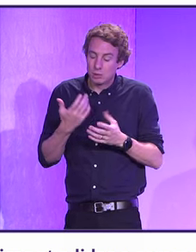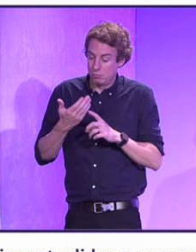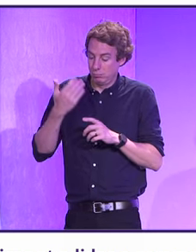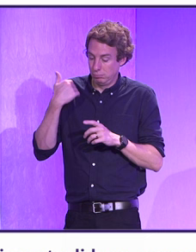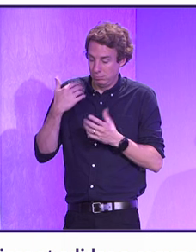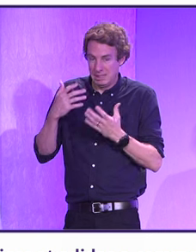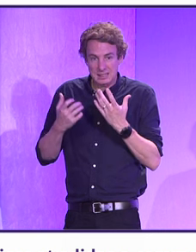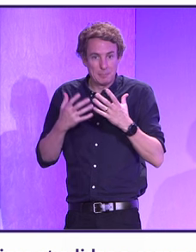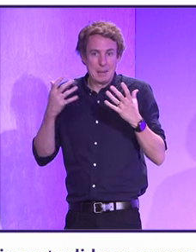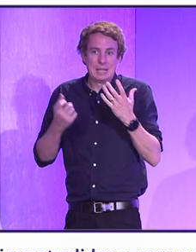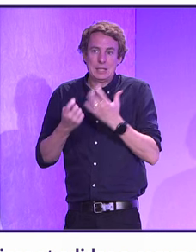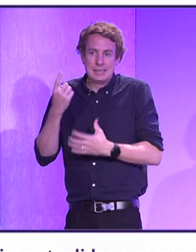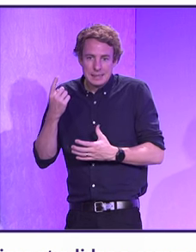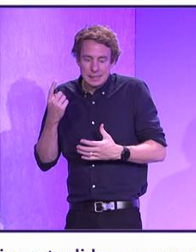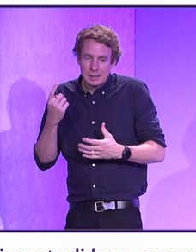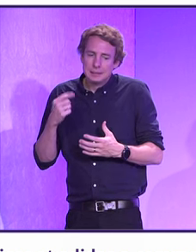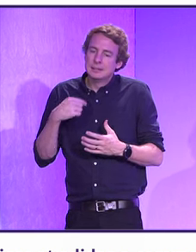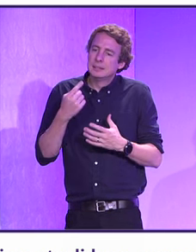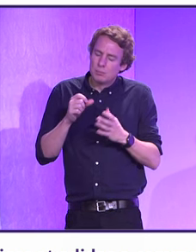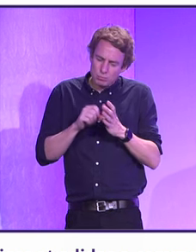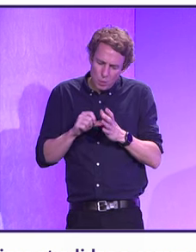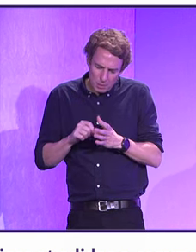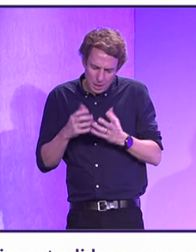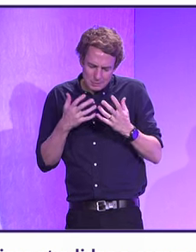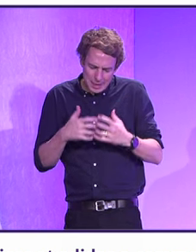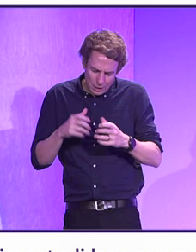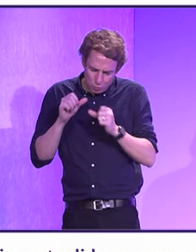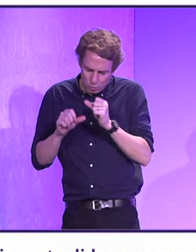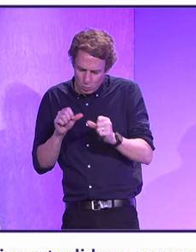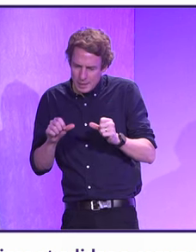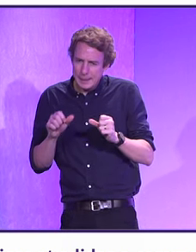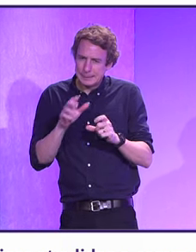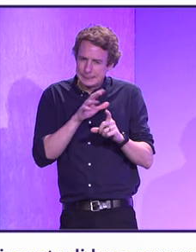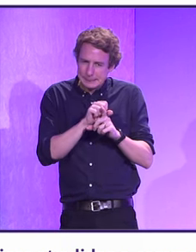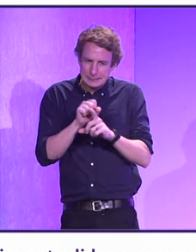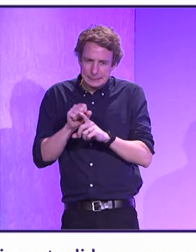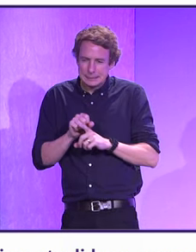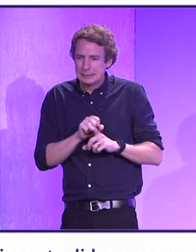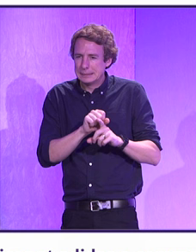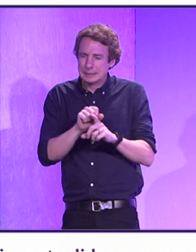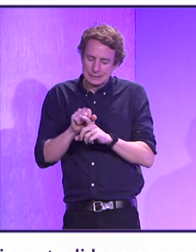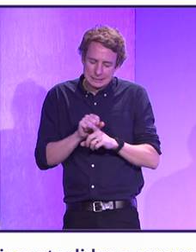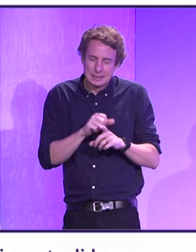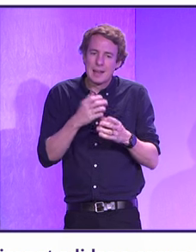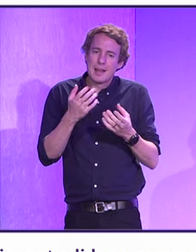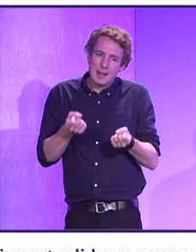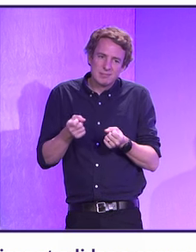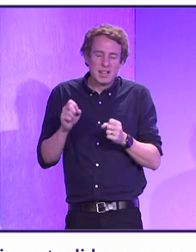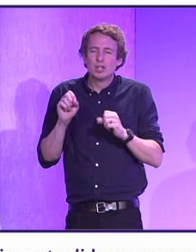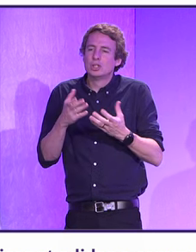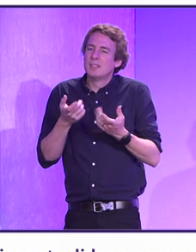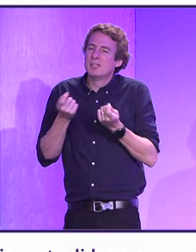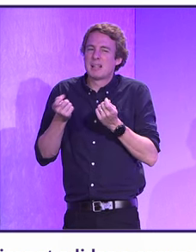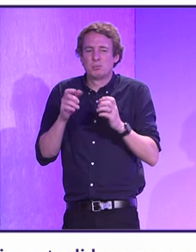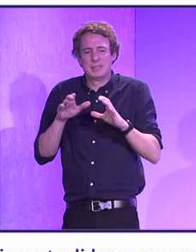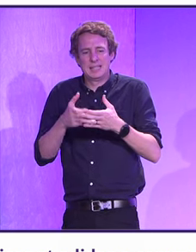major incident, you have a problem, you have all the action items, be it technical, be it process. And we have the service management team,